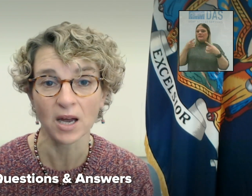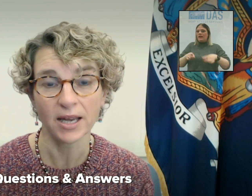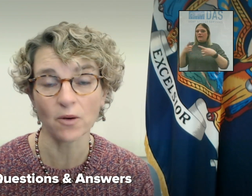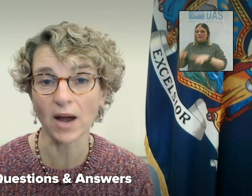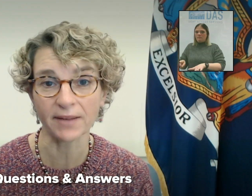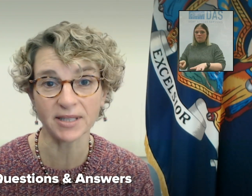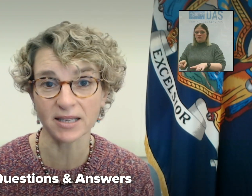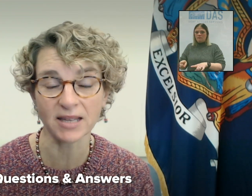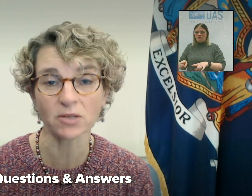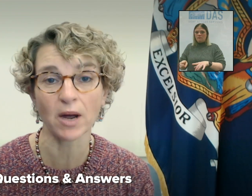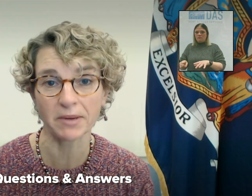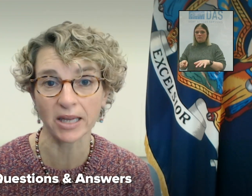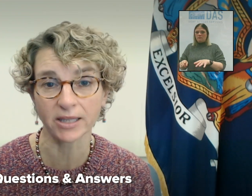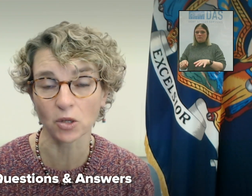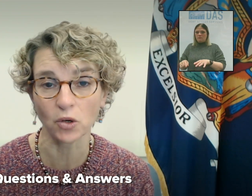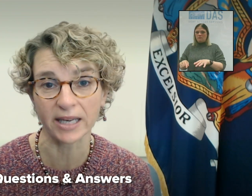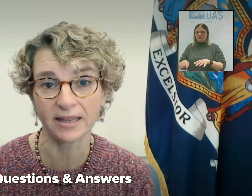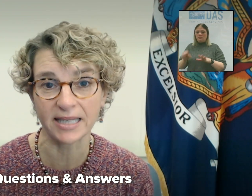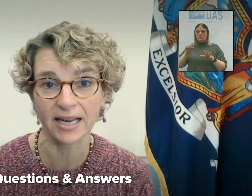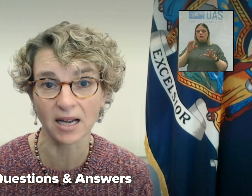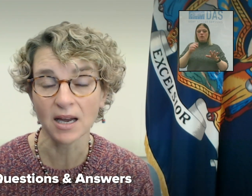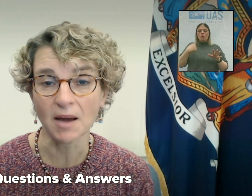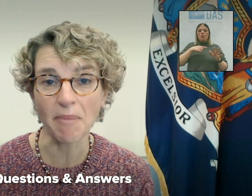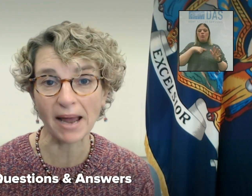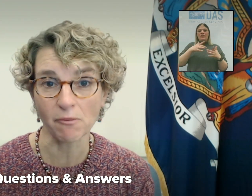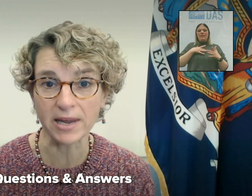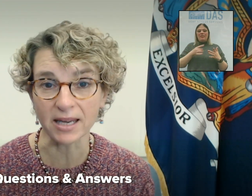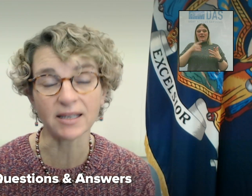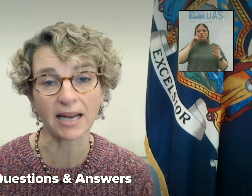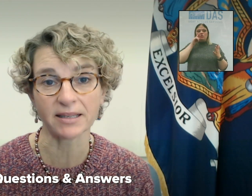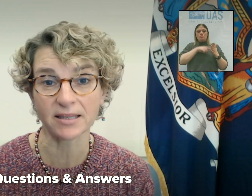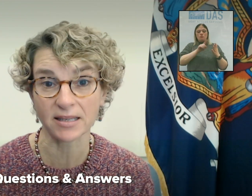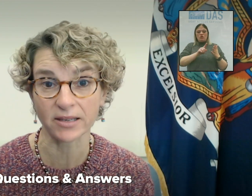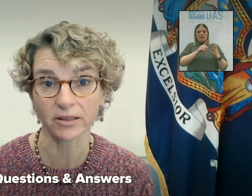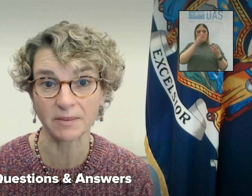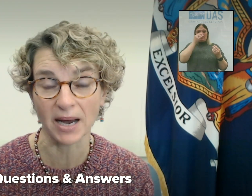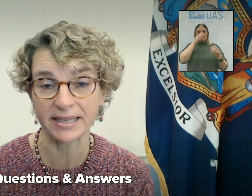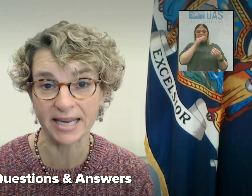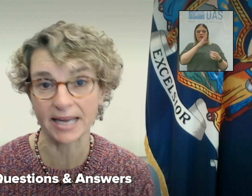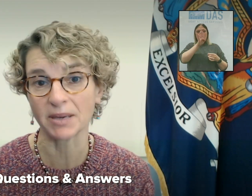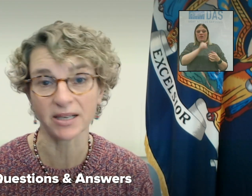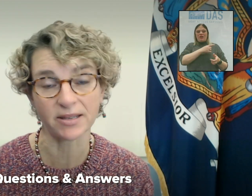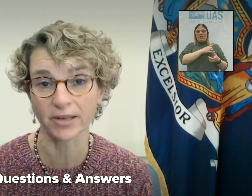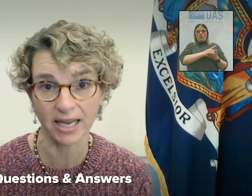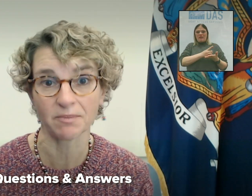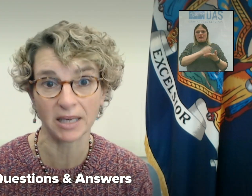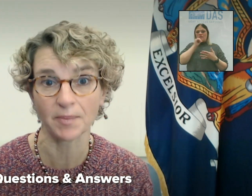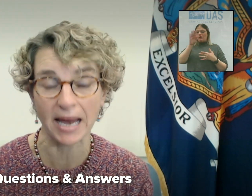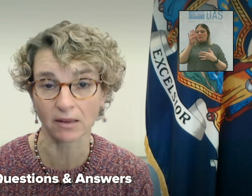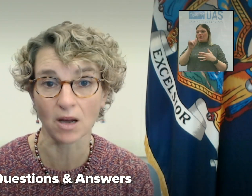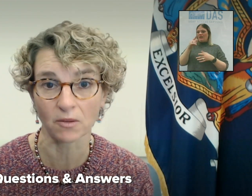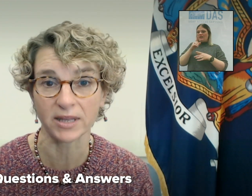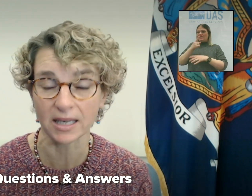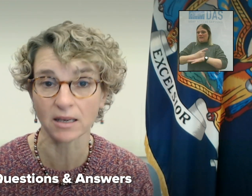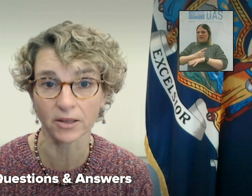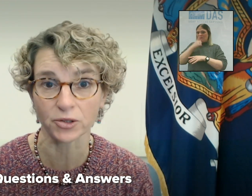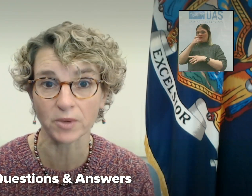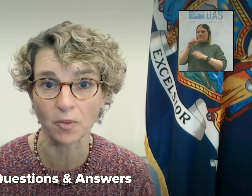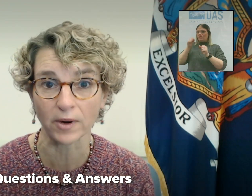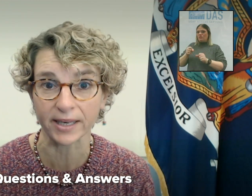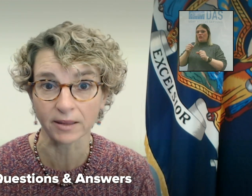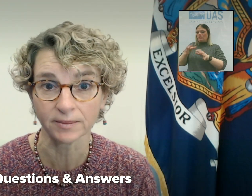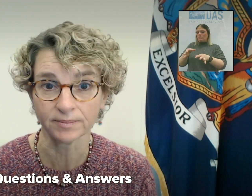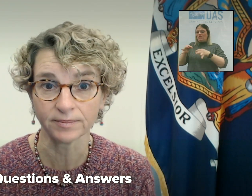So, we'll have to, that's why we'd like to look at the data by week, not necessarily by day, because there can be a backlog with the